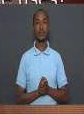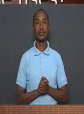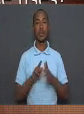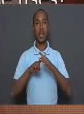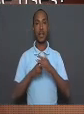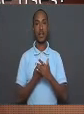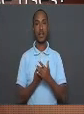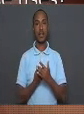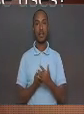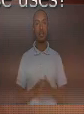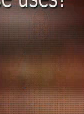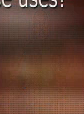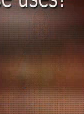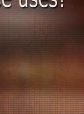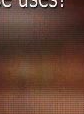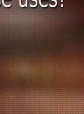Begin.